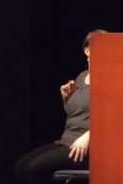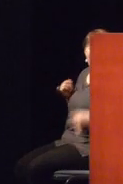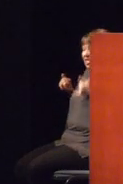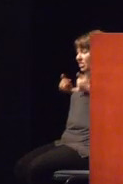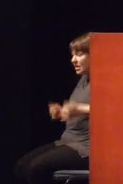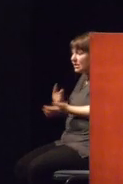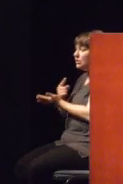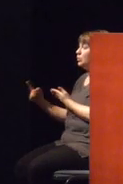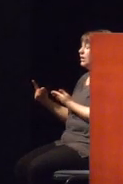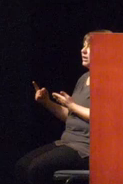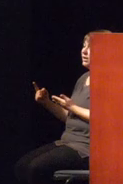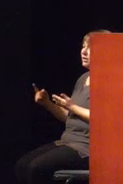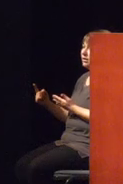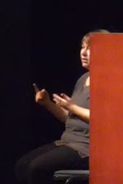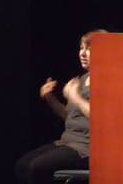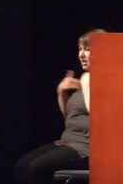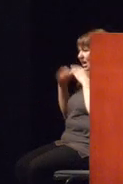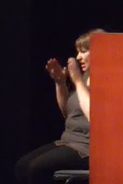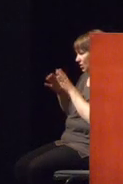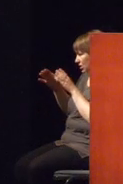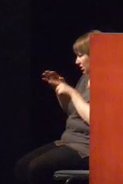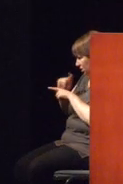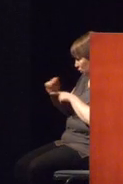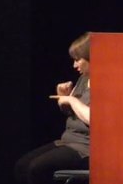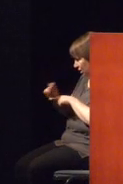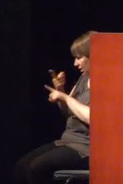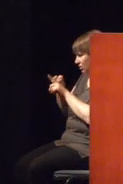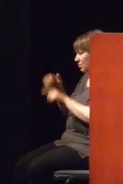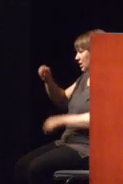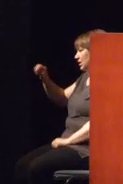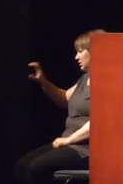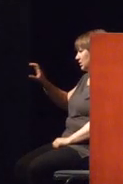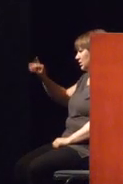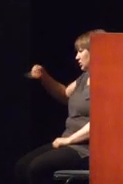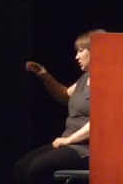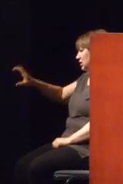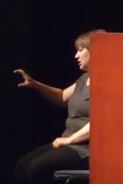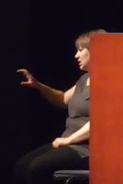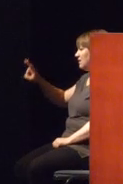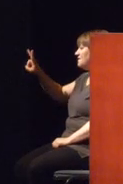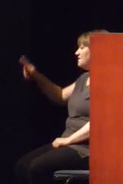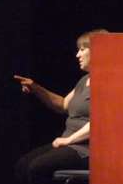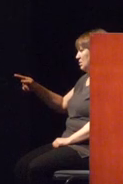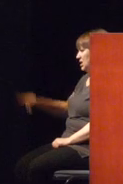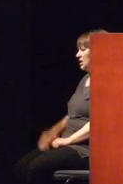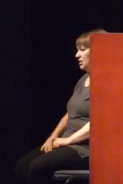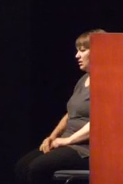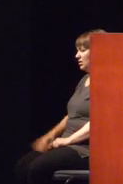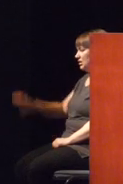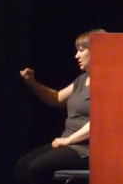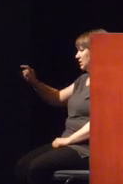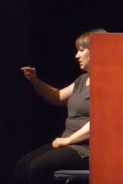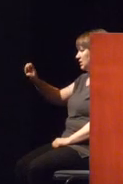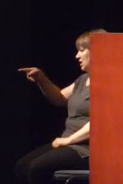just this week at its August meeting, had an accreditation training from our ACCJC vice president. She's our liaison, Stephanie